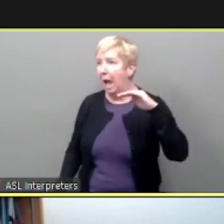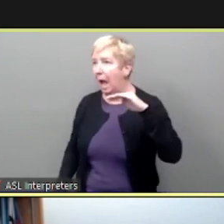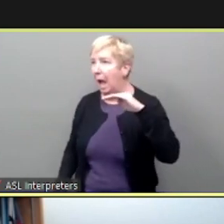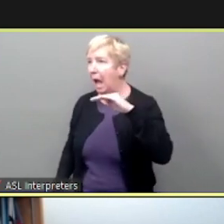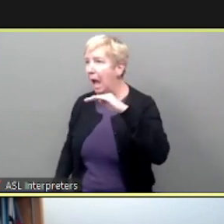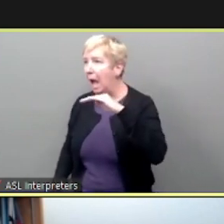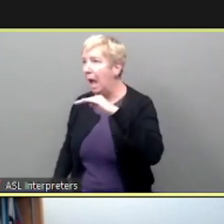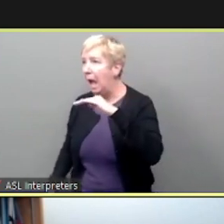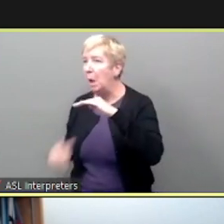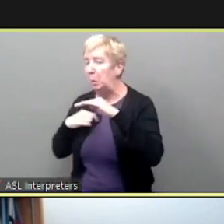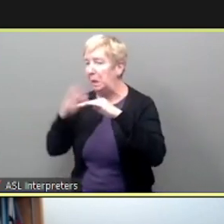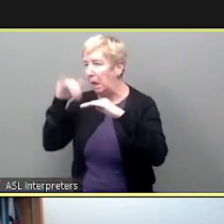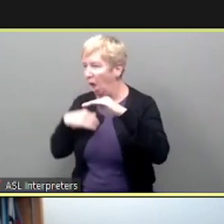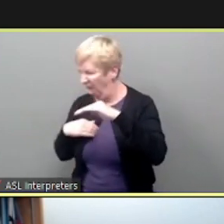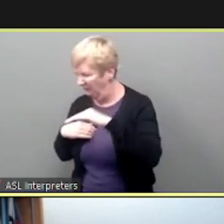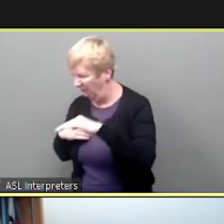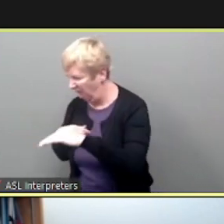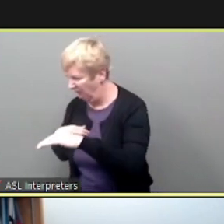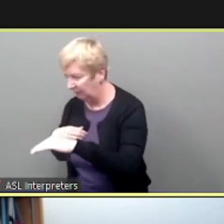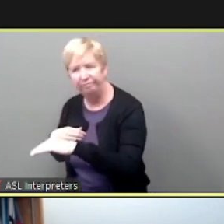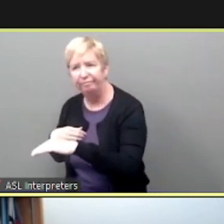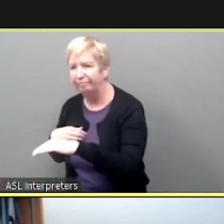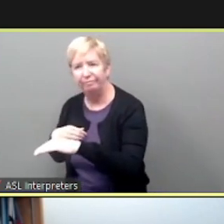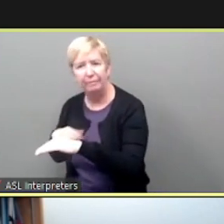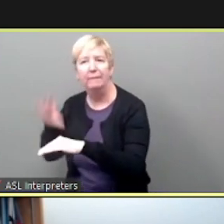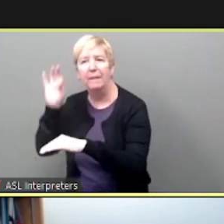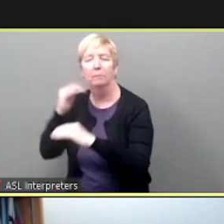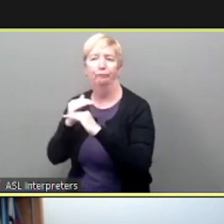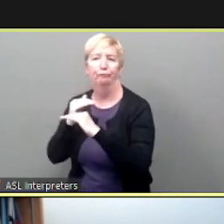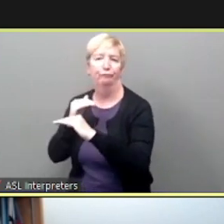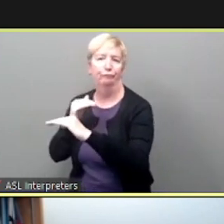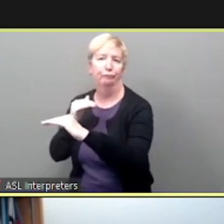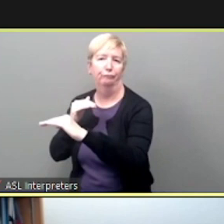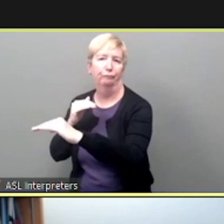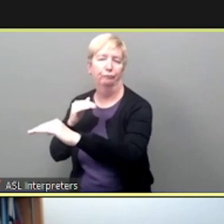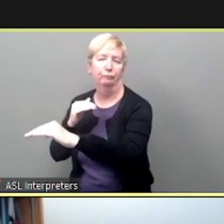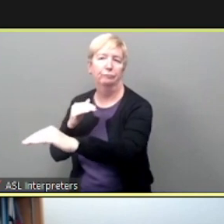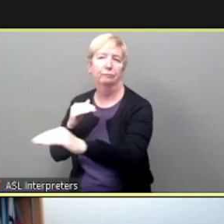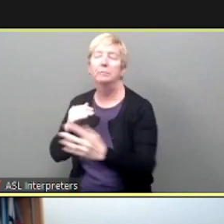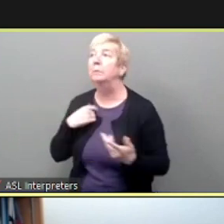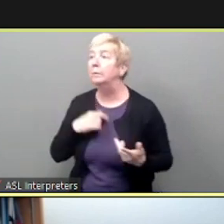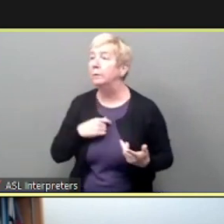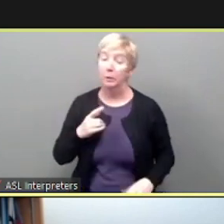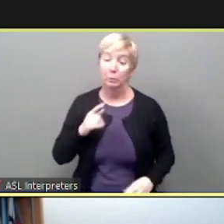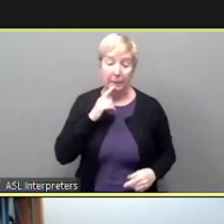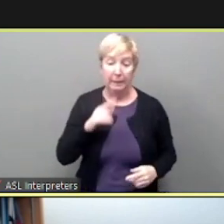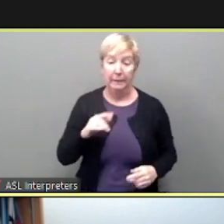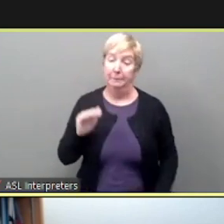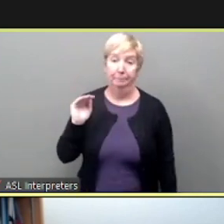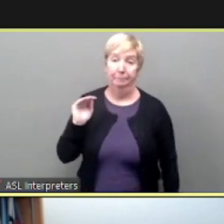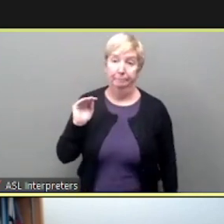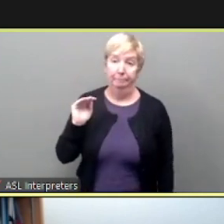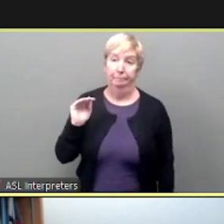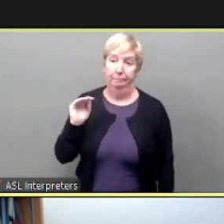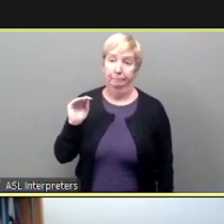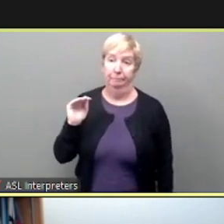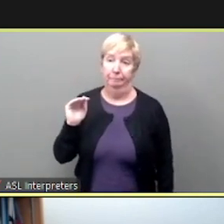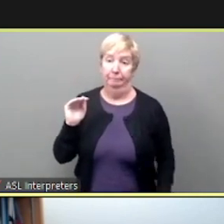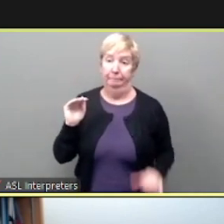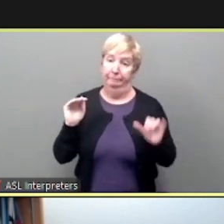is not trending down as we would like to see it. We are sitting on this very